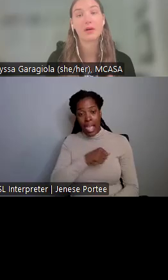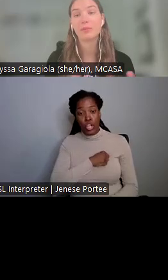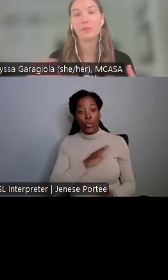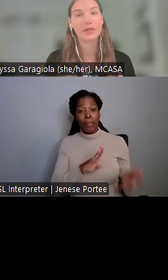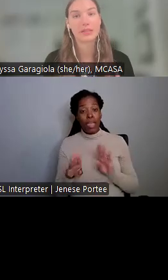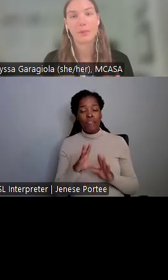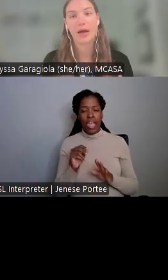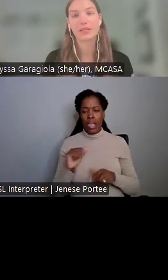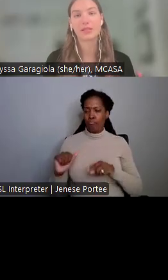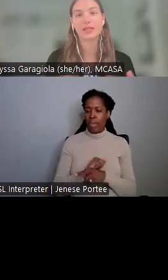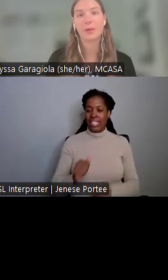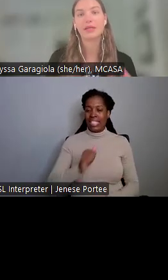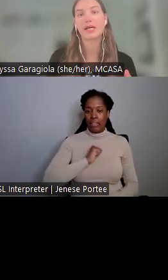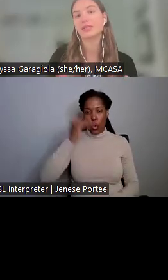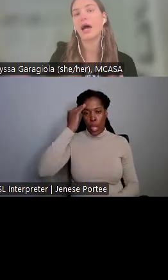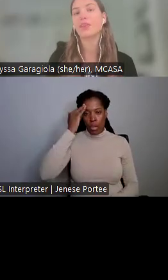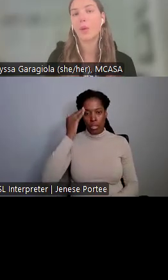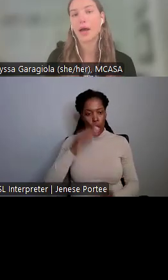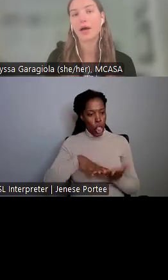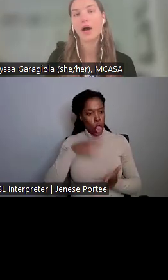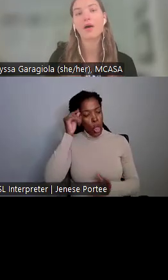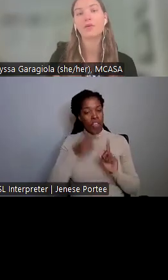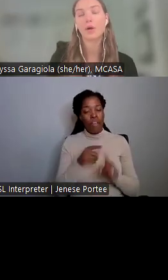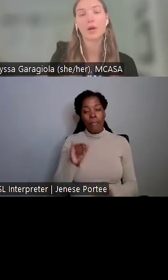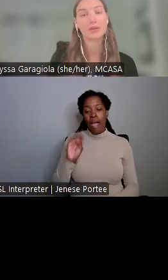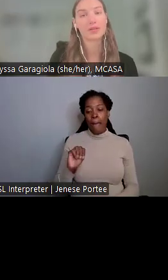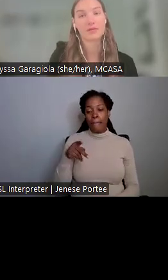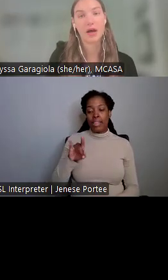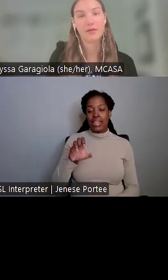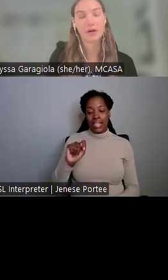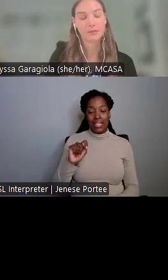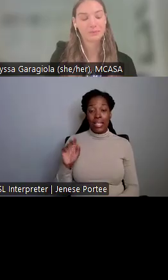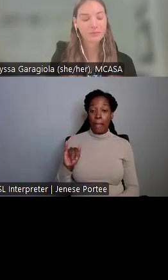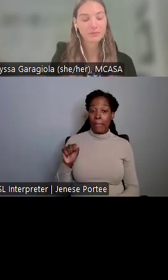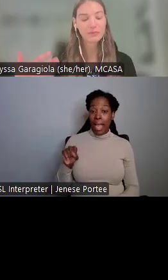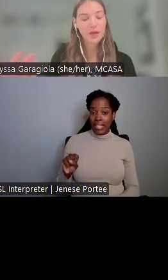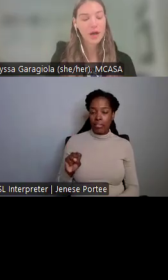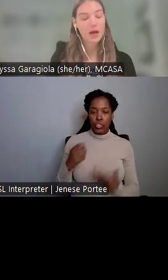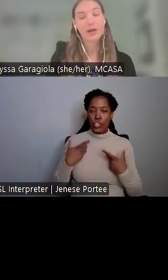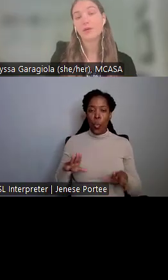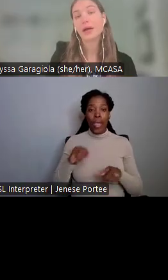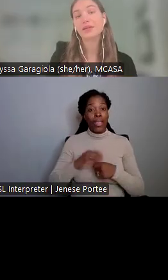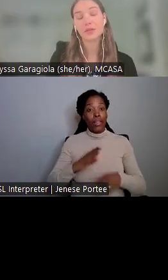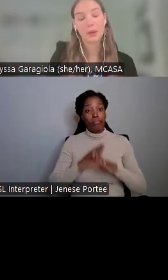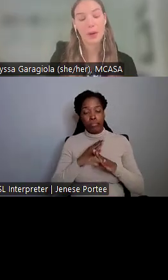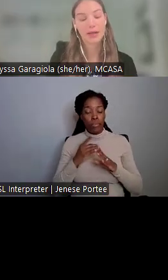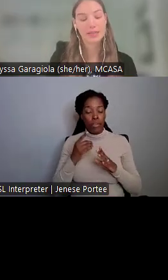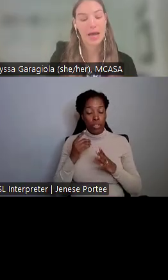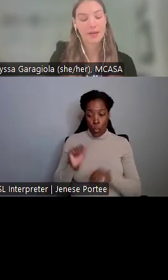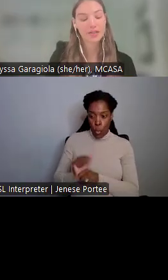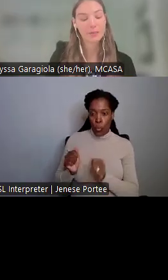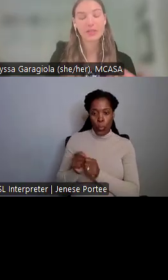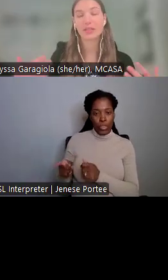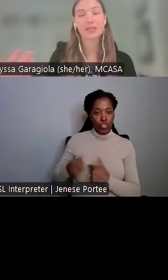learning from implicit biases. That way it doesn't get in the way of the work with the survivor. Another way to